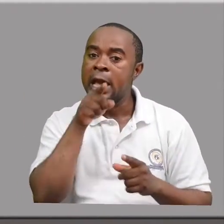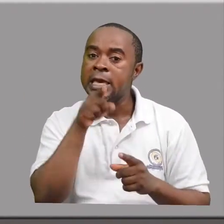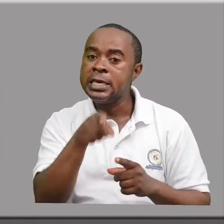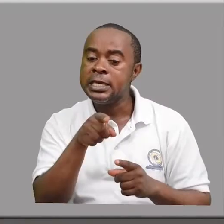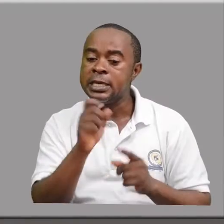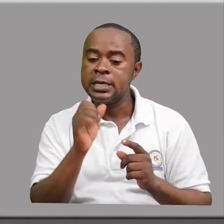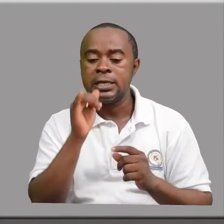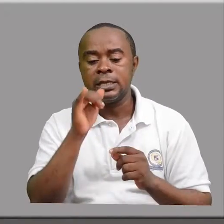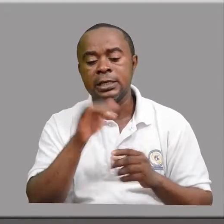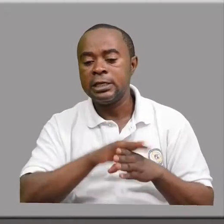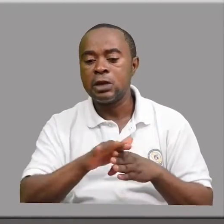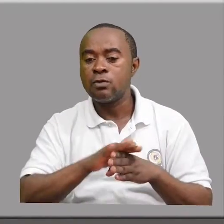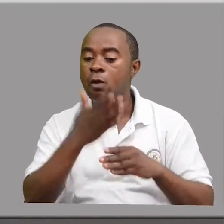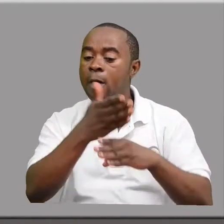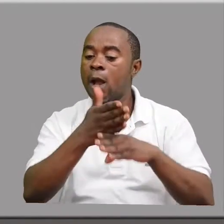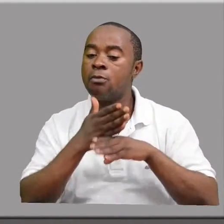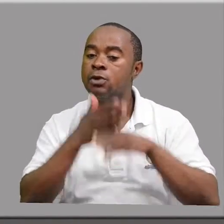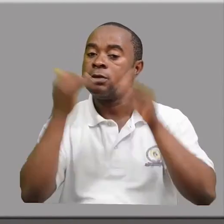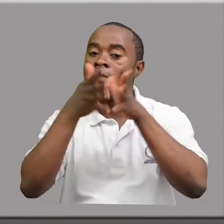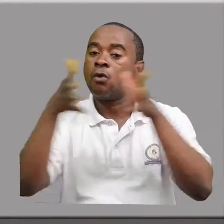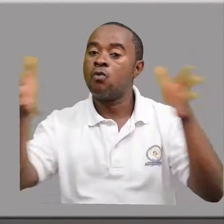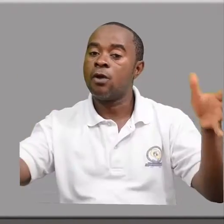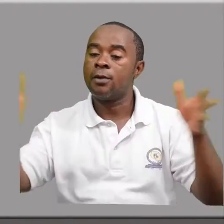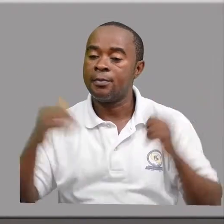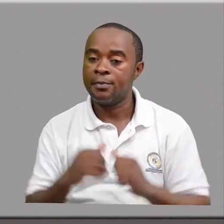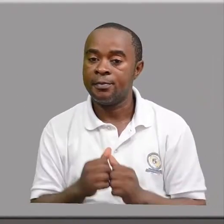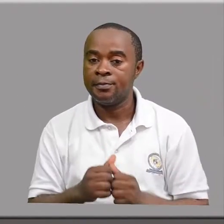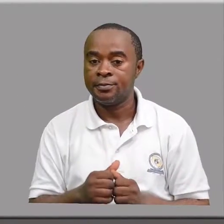for huge company.